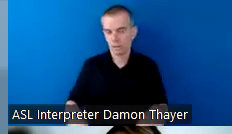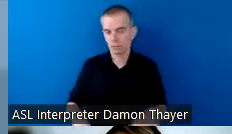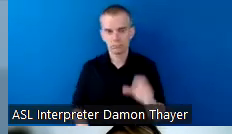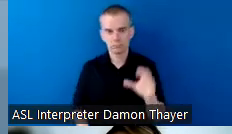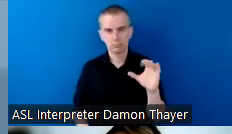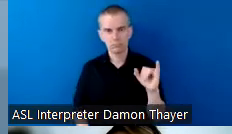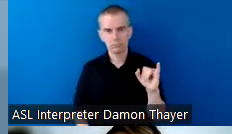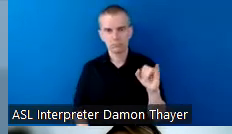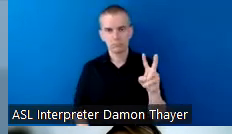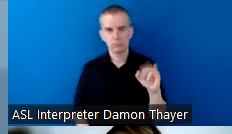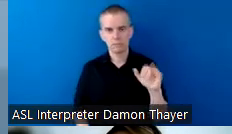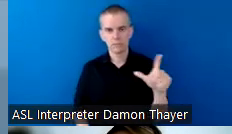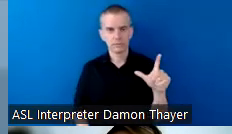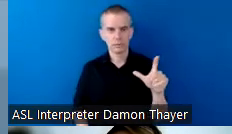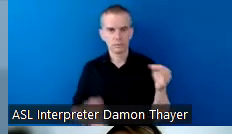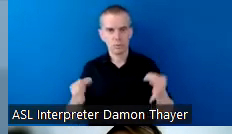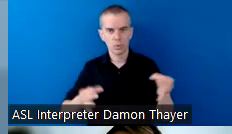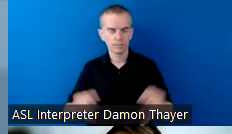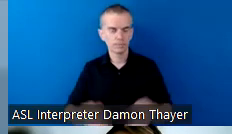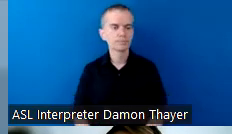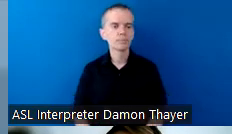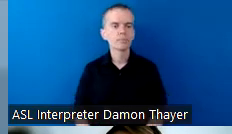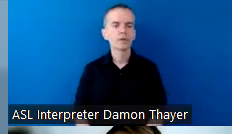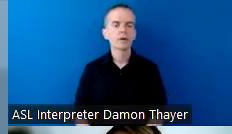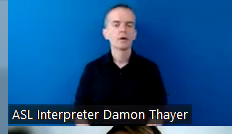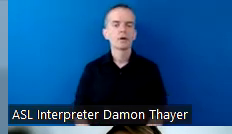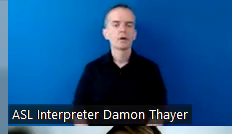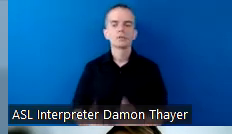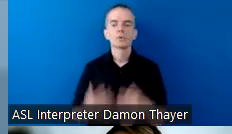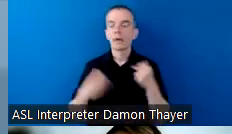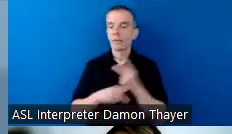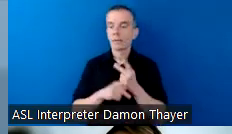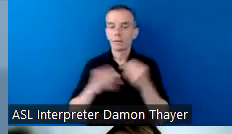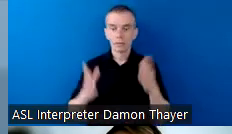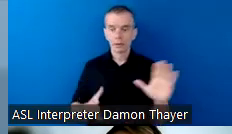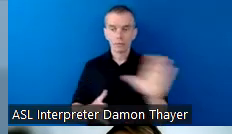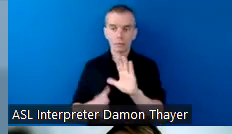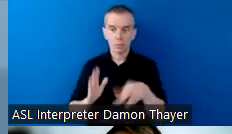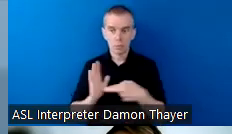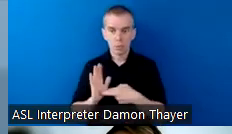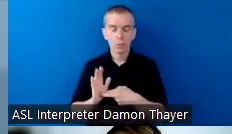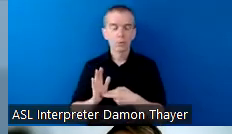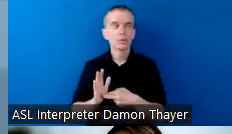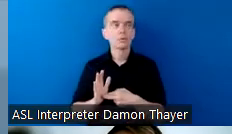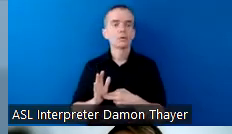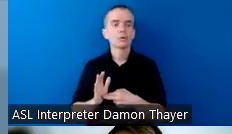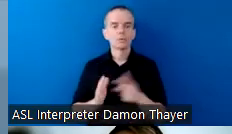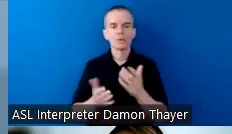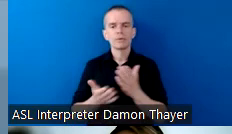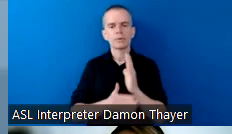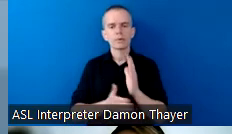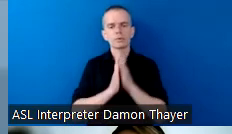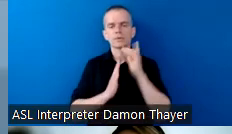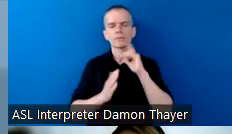Basically, I think the role of healthcare providers here is, you have the right to request documentation